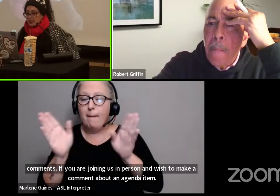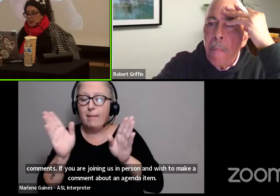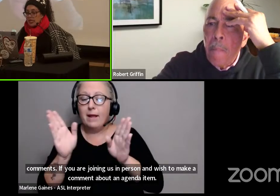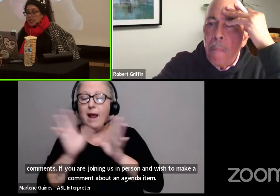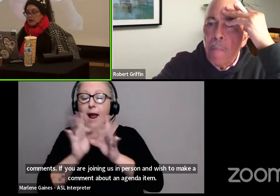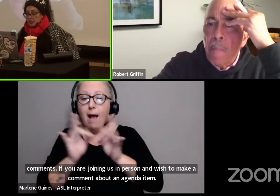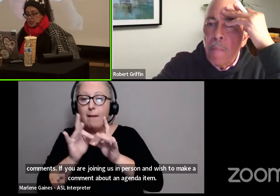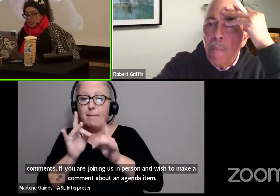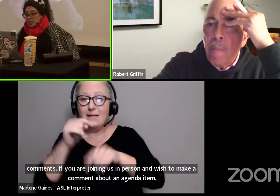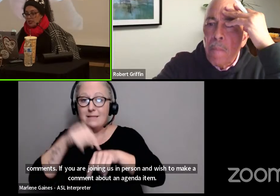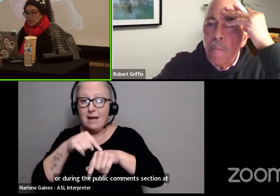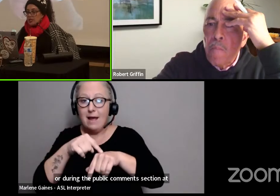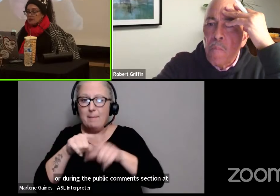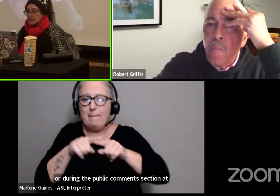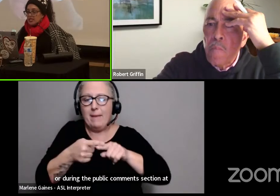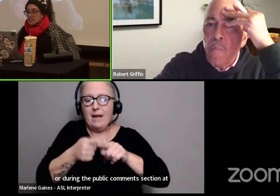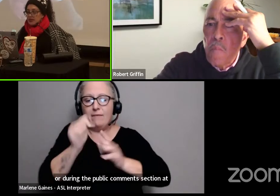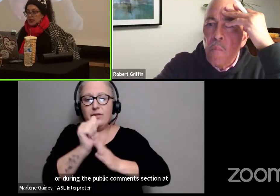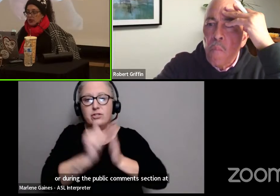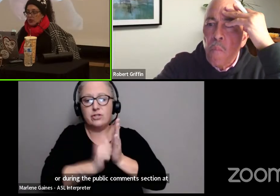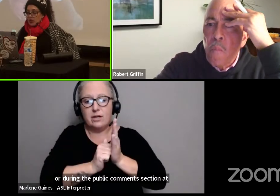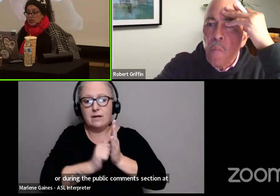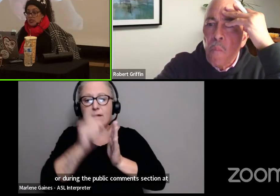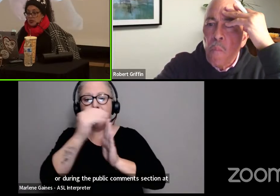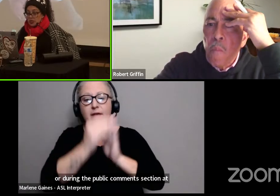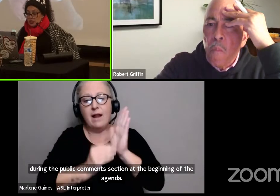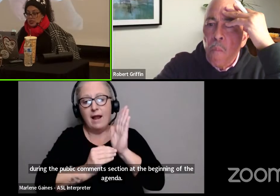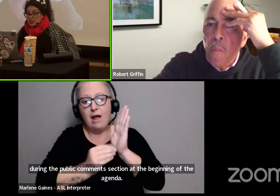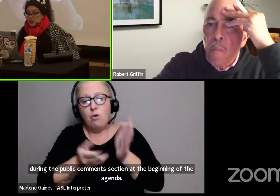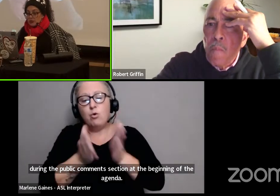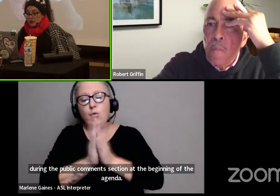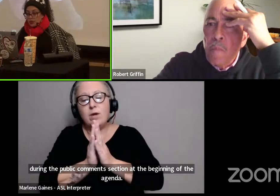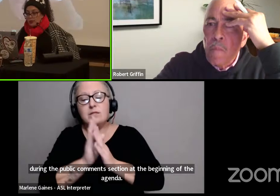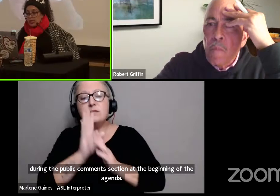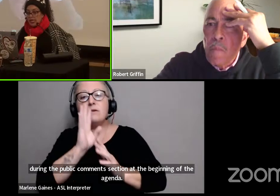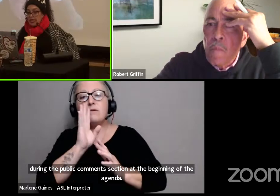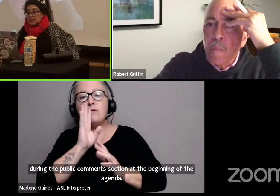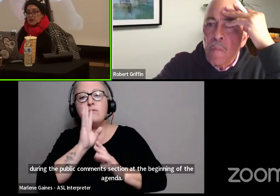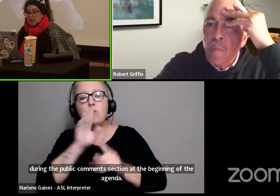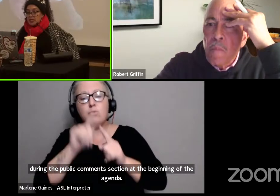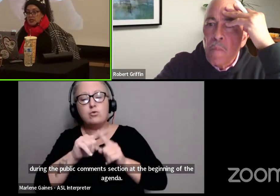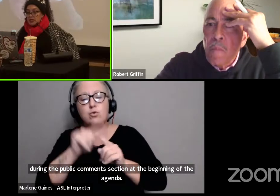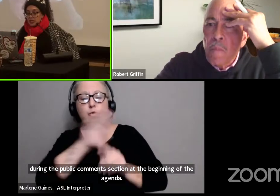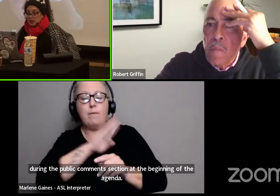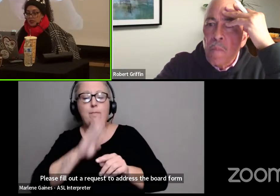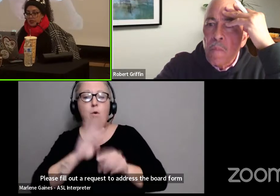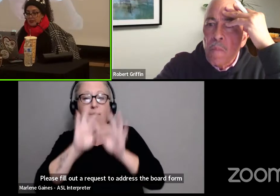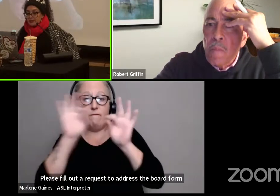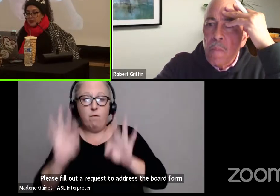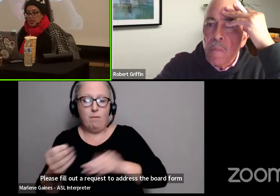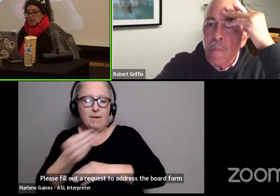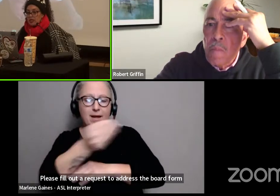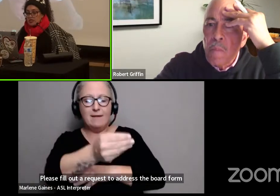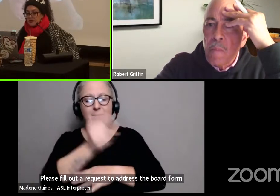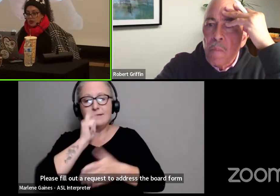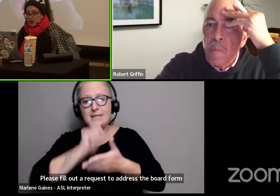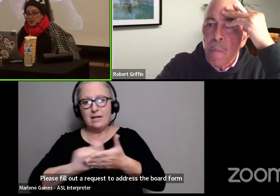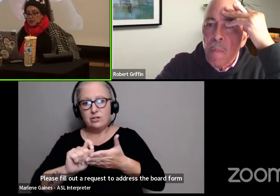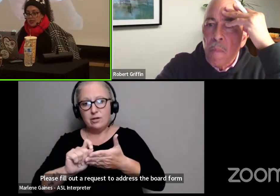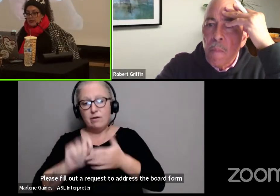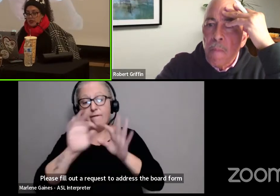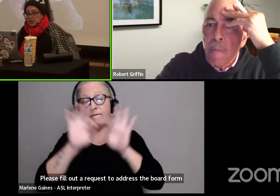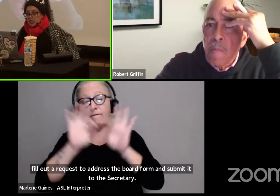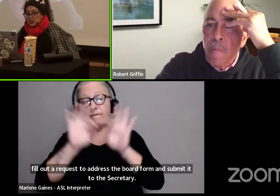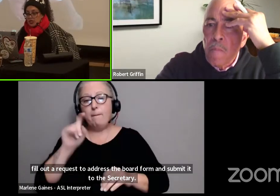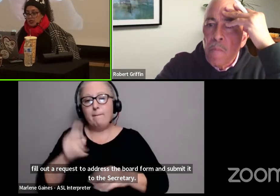at the beginning of the agenda, please fill out a request to address the board form and submit it to the secretary. This form should